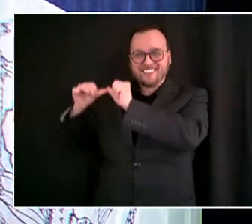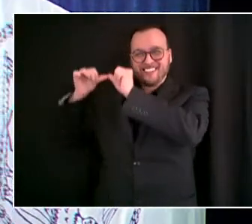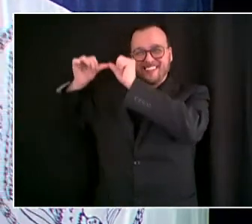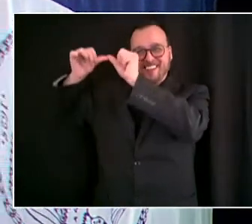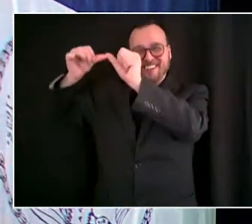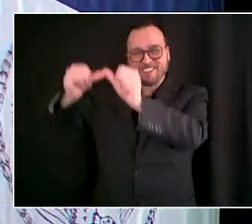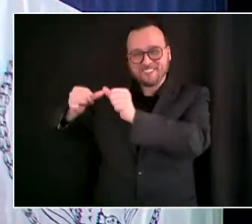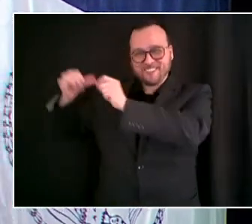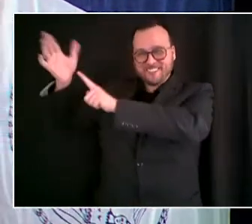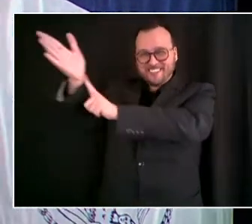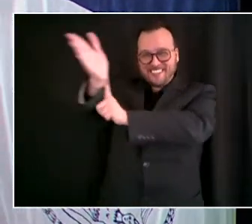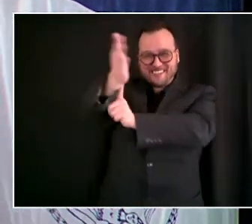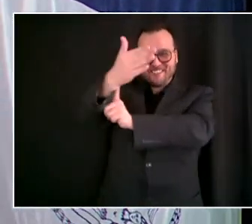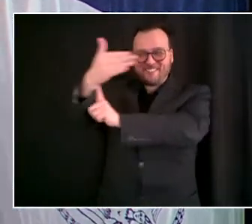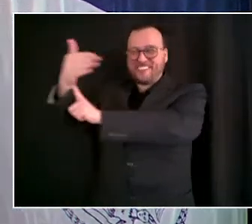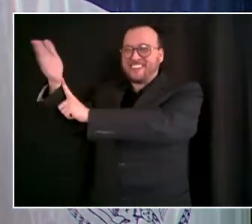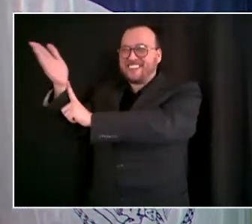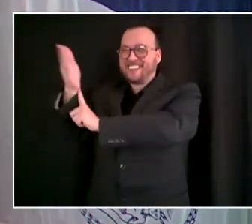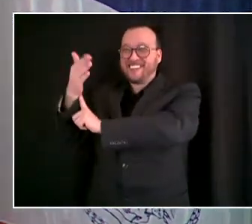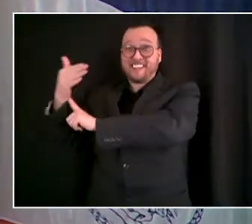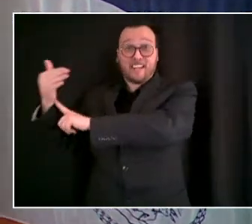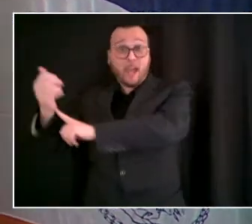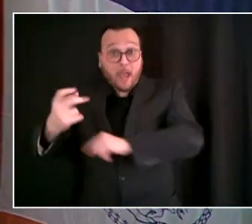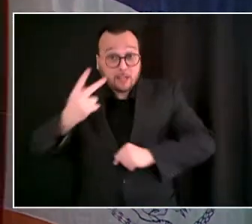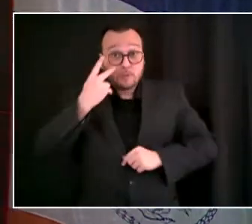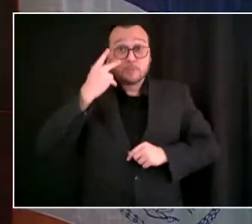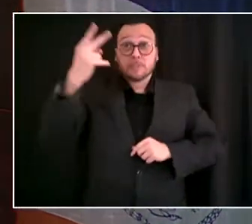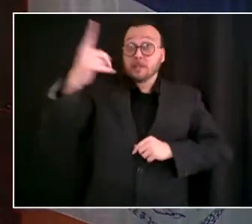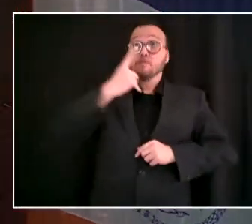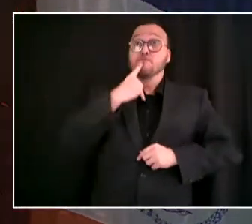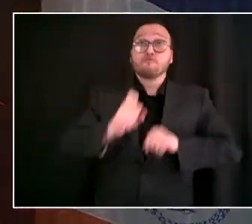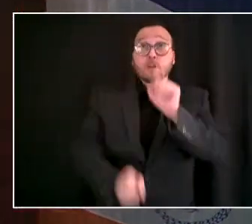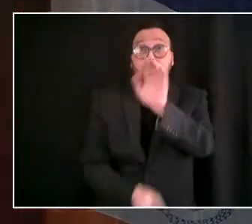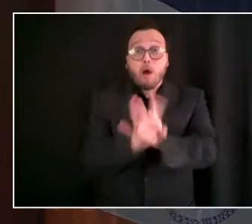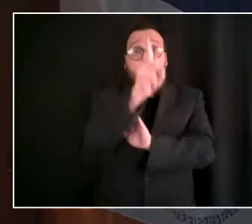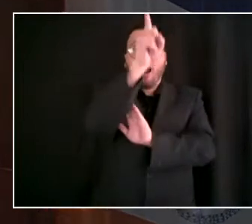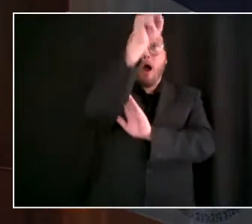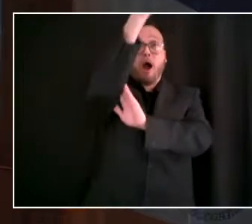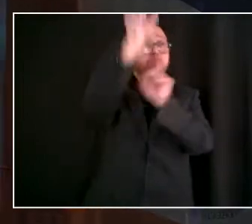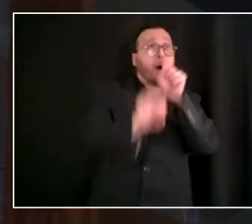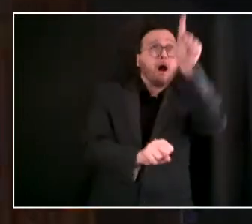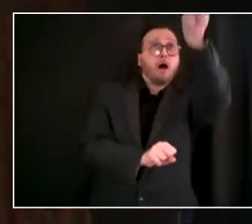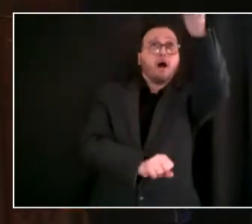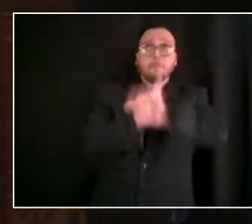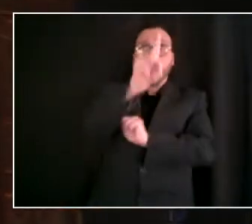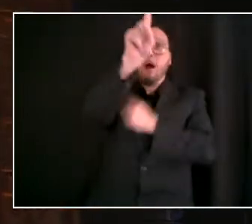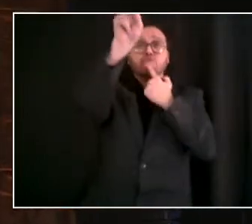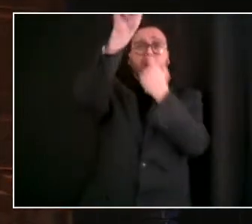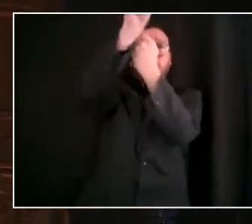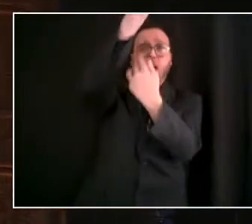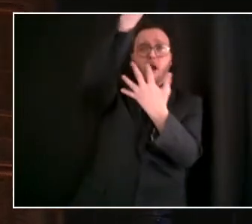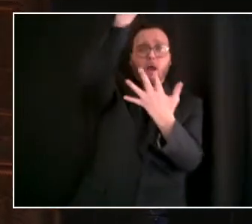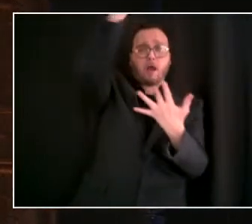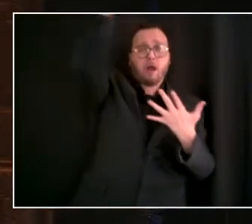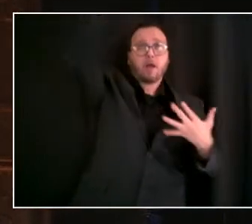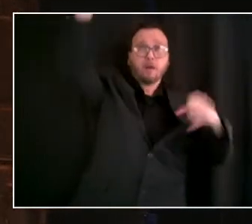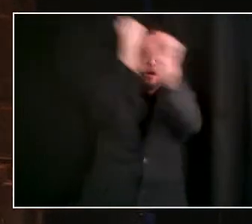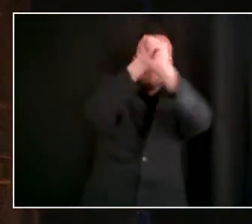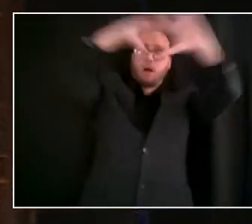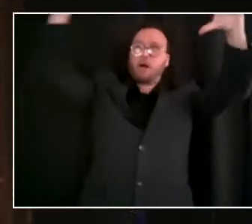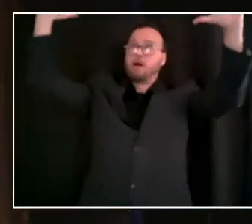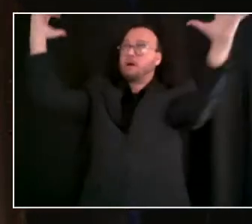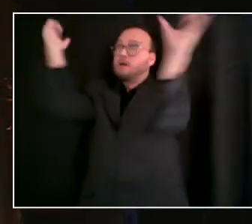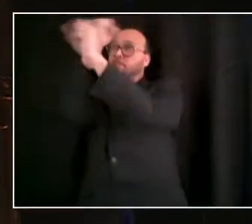gallantly streaming, and the rocket's red glare, the